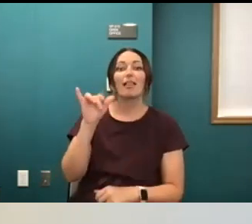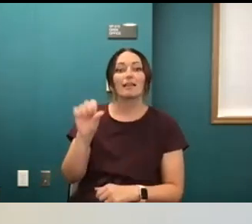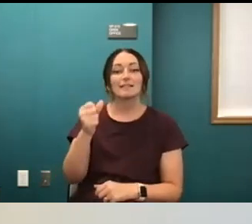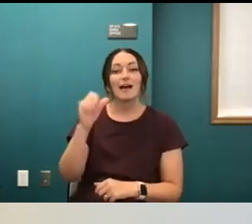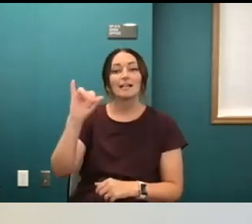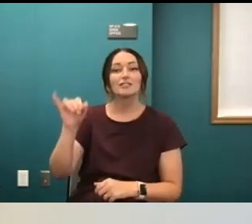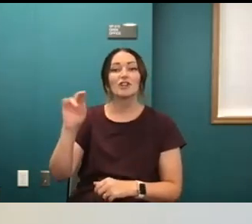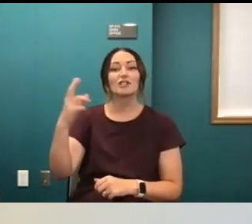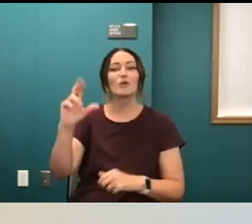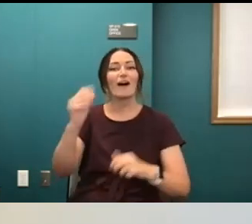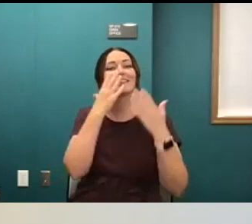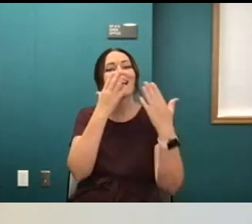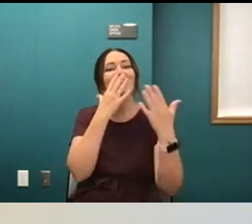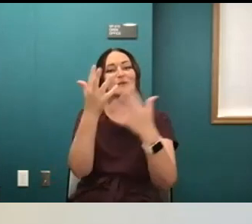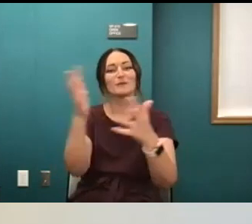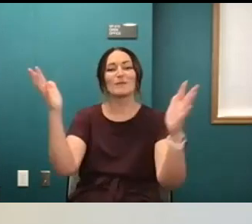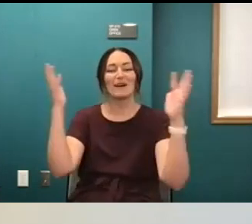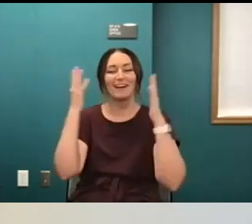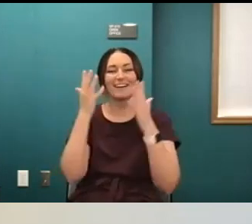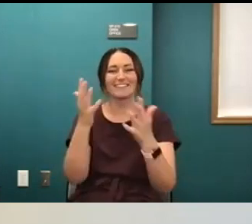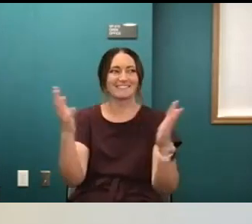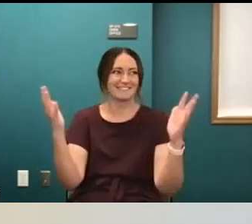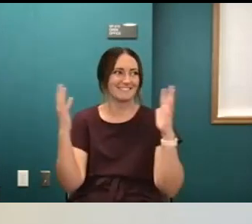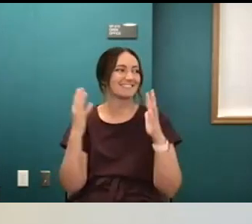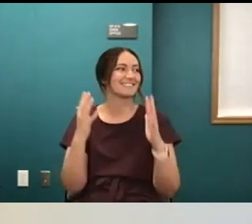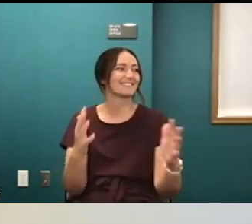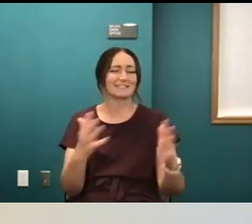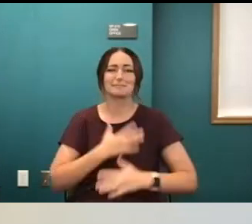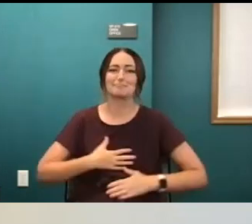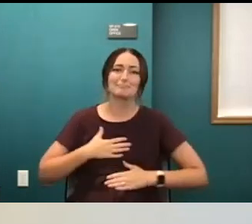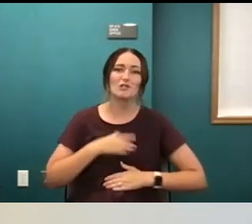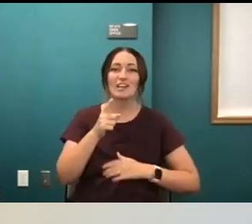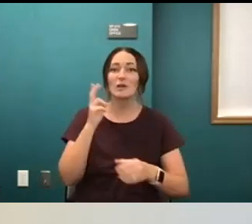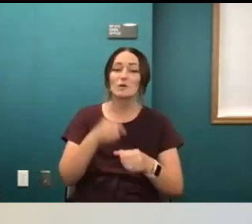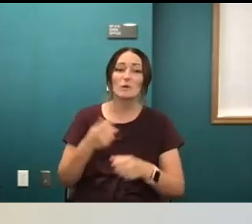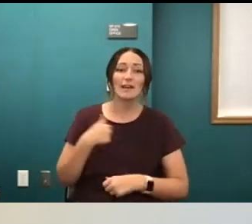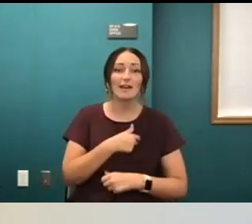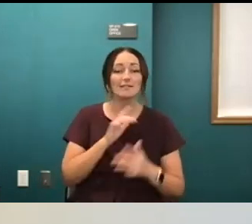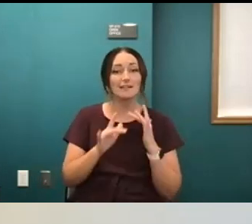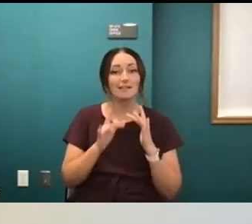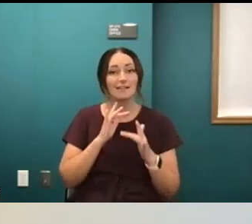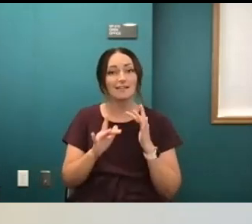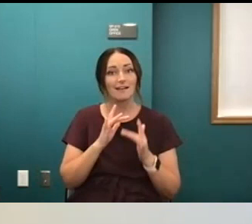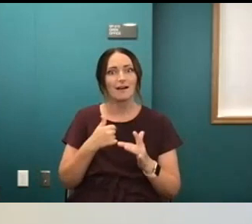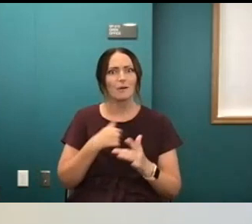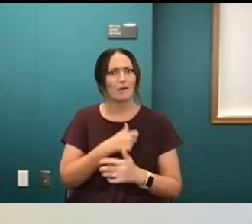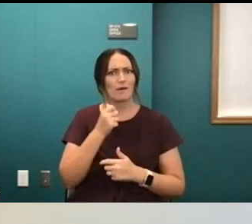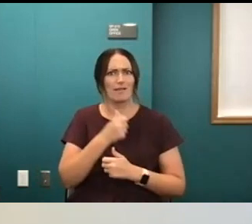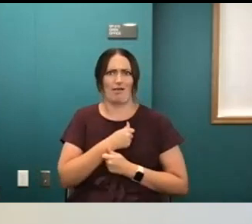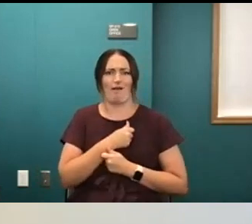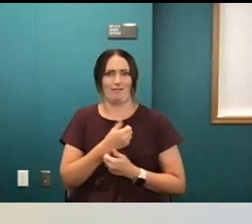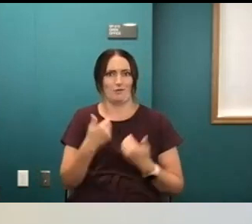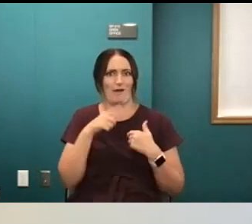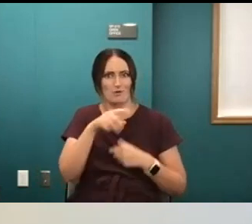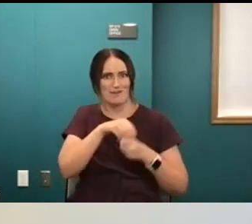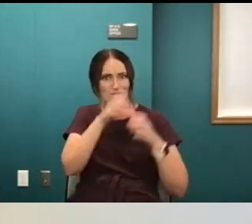much. Thank you. We appreciate you joining us online. We would love to have you in person at